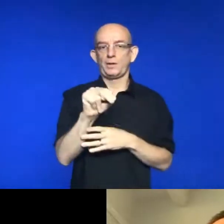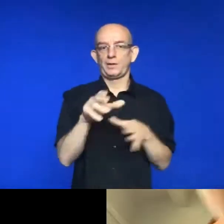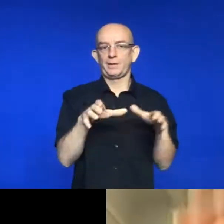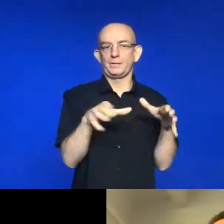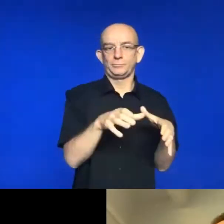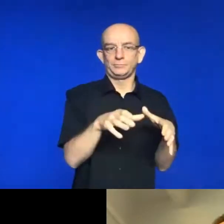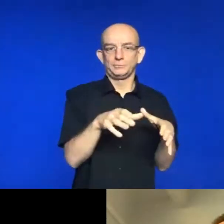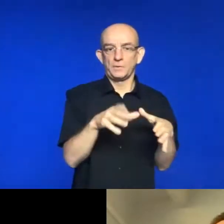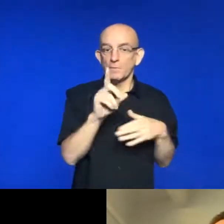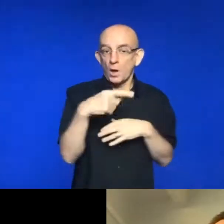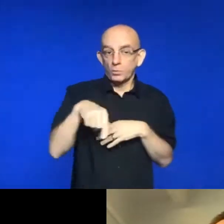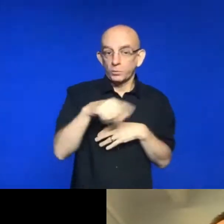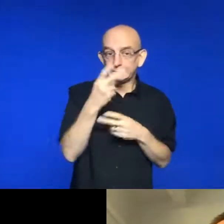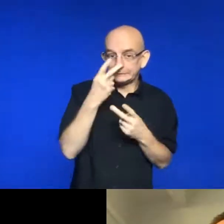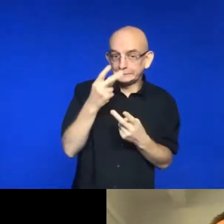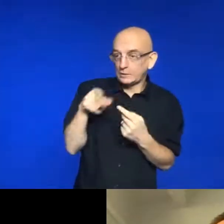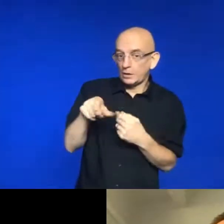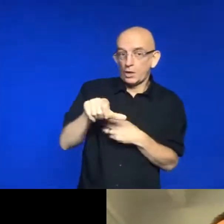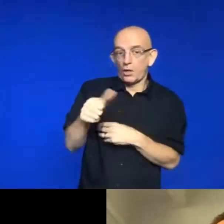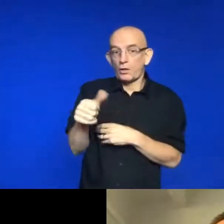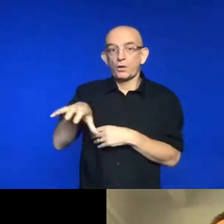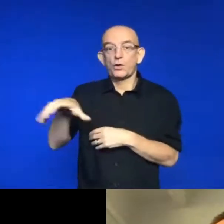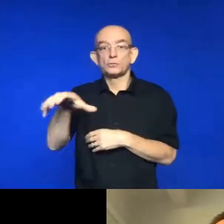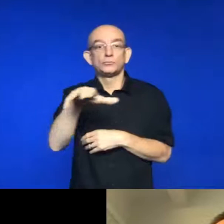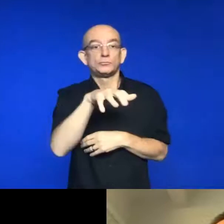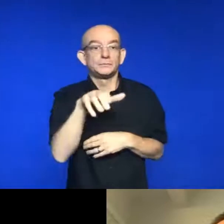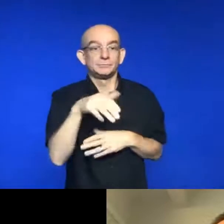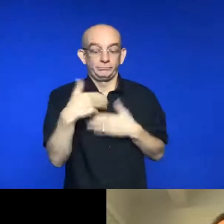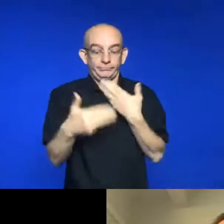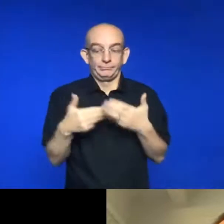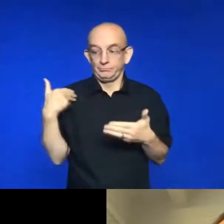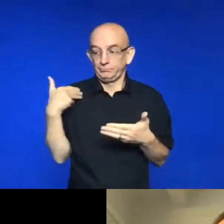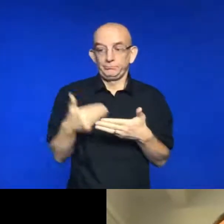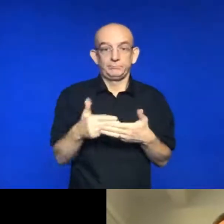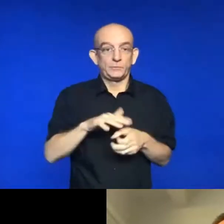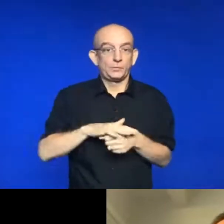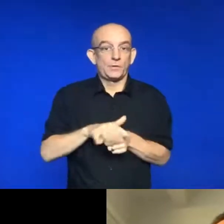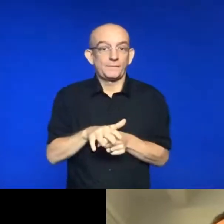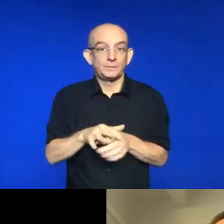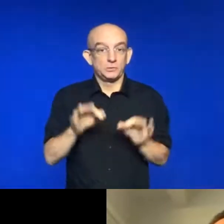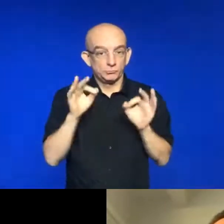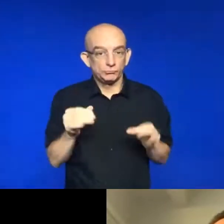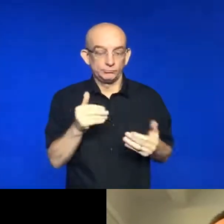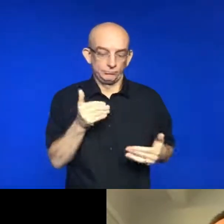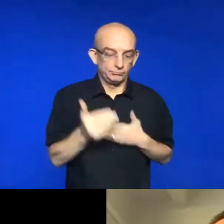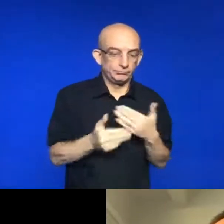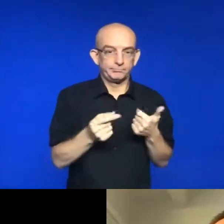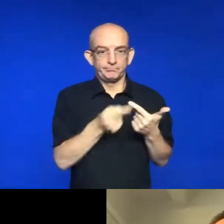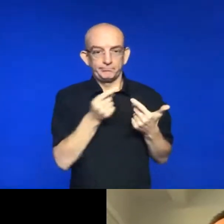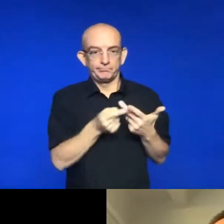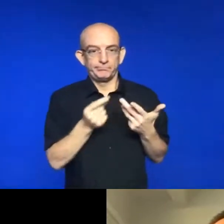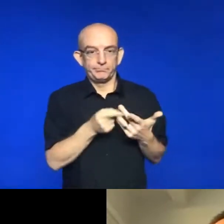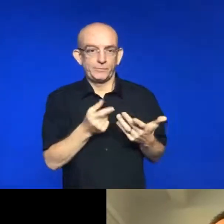support refugees with disabilities. And I think it's not to say that it didn't happen. Huh? It's just that